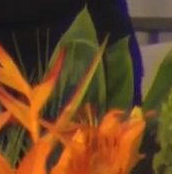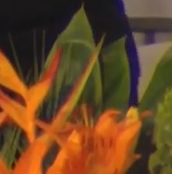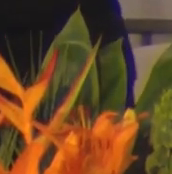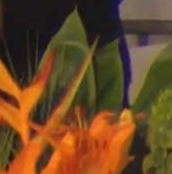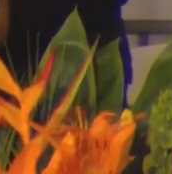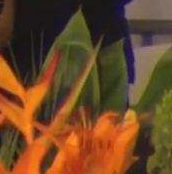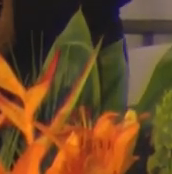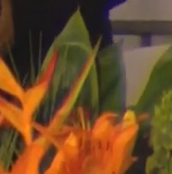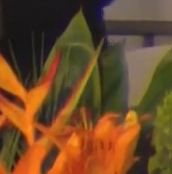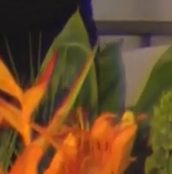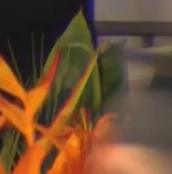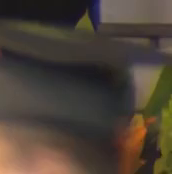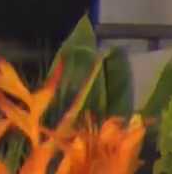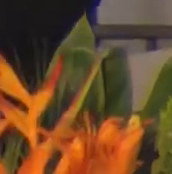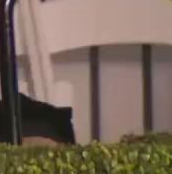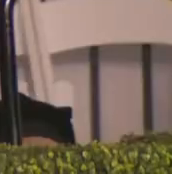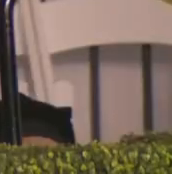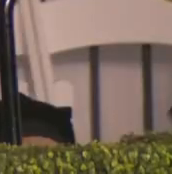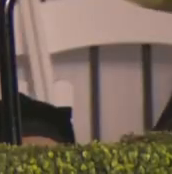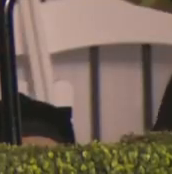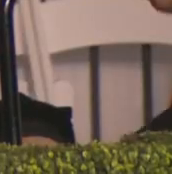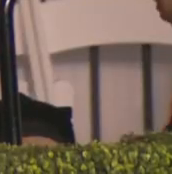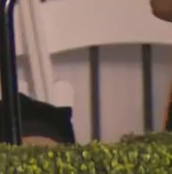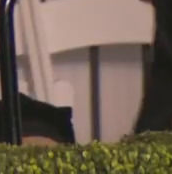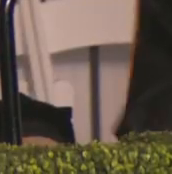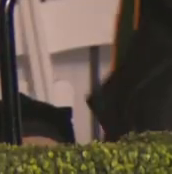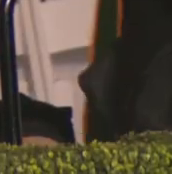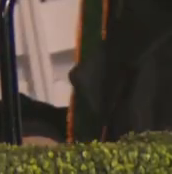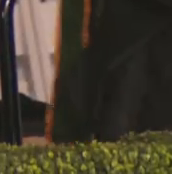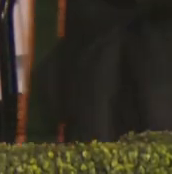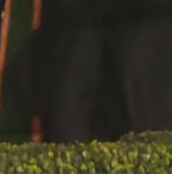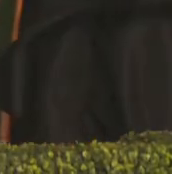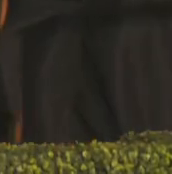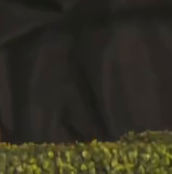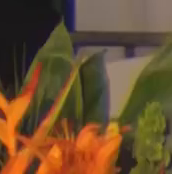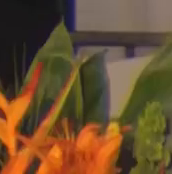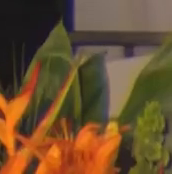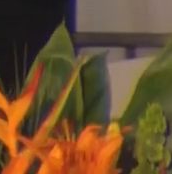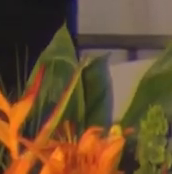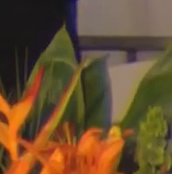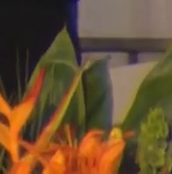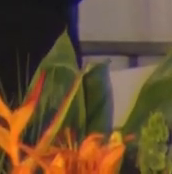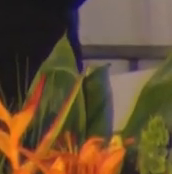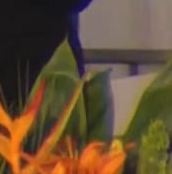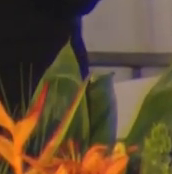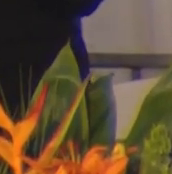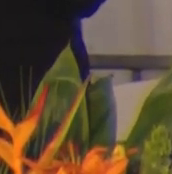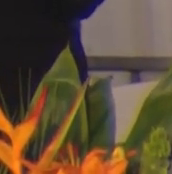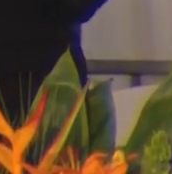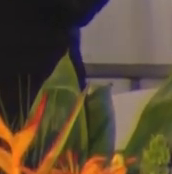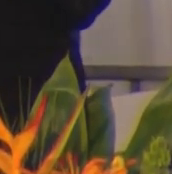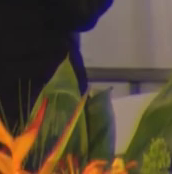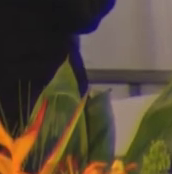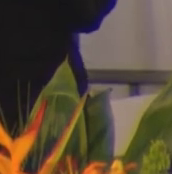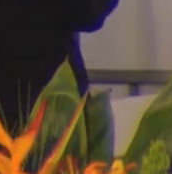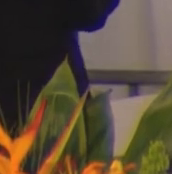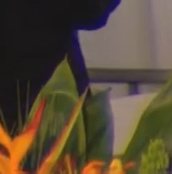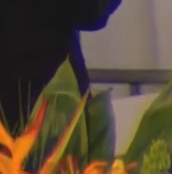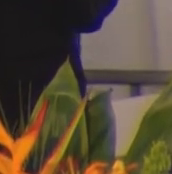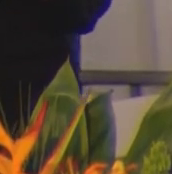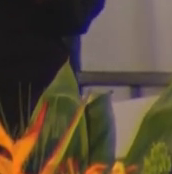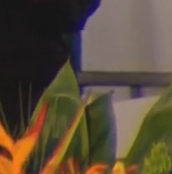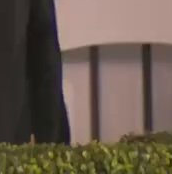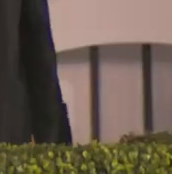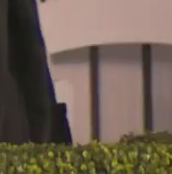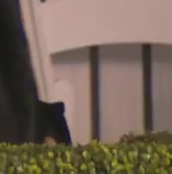Manuel Jr. Aceves. Maria Rodriguez. Ryan Daniel